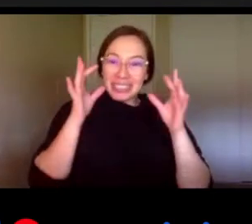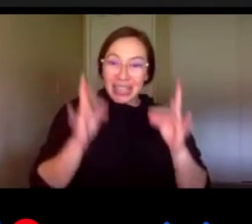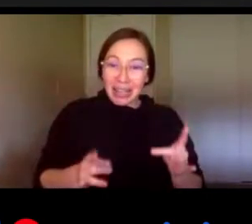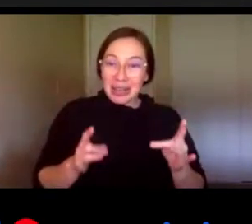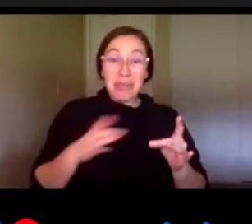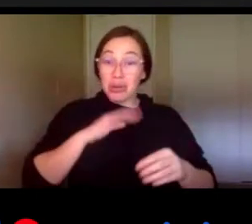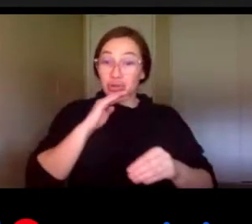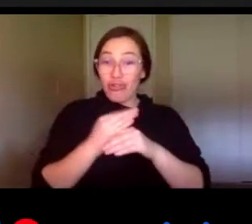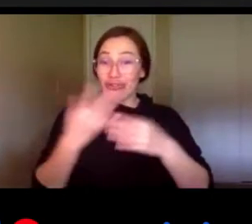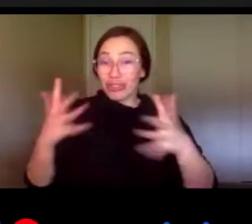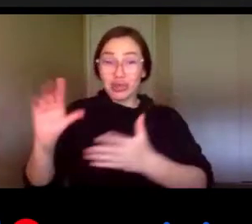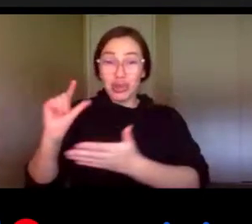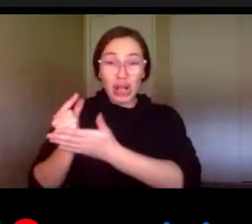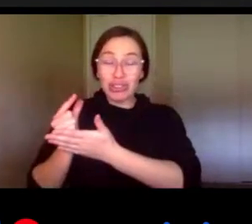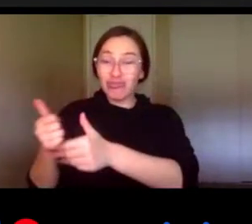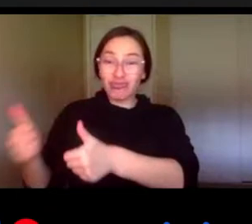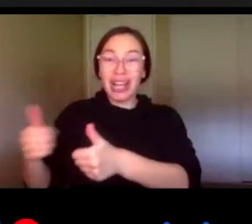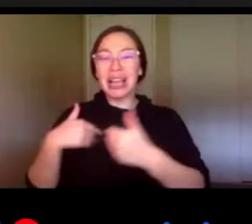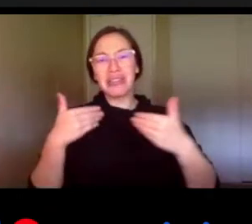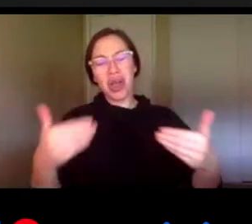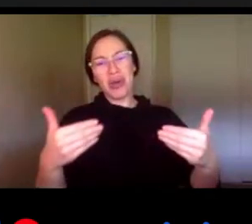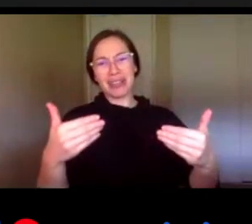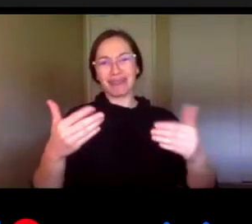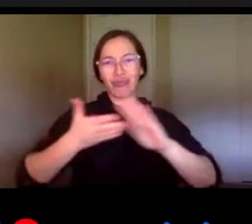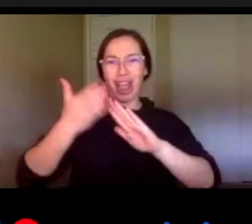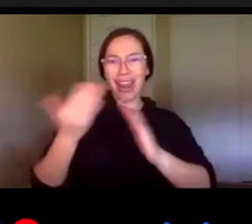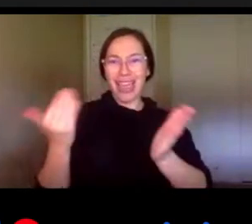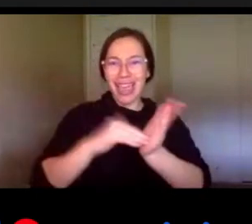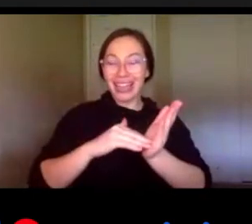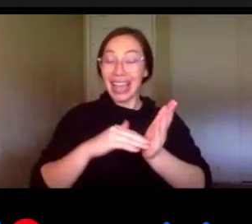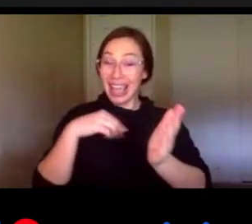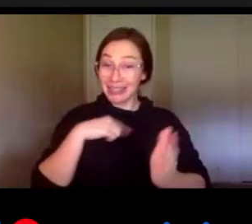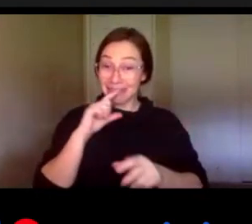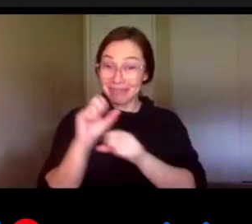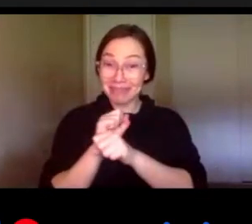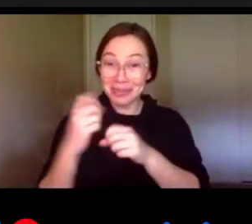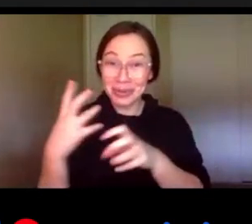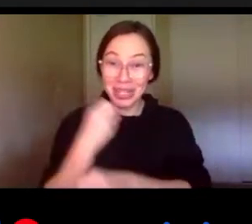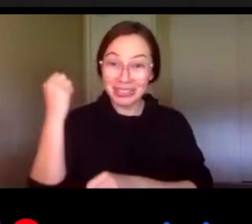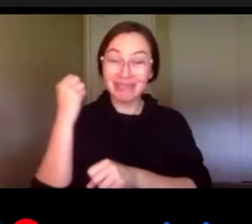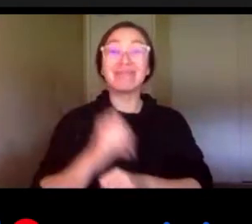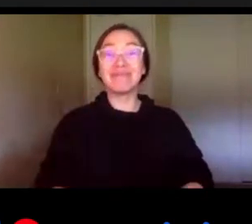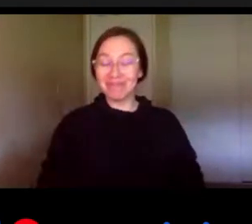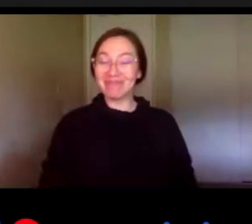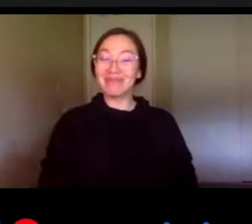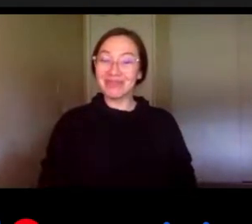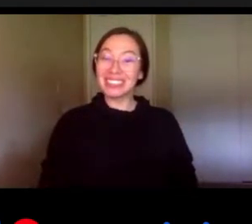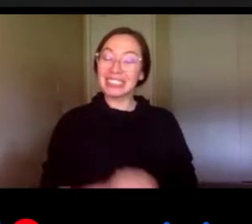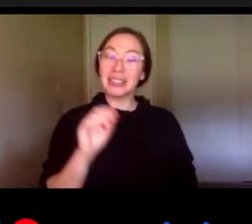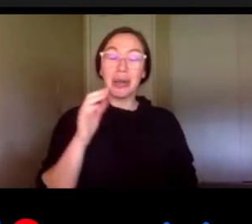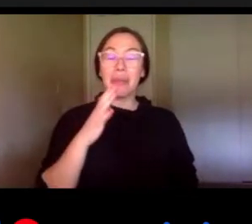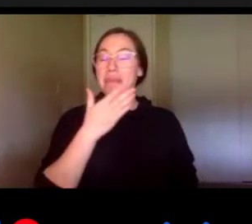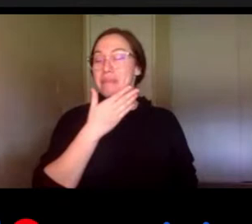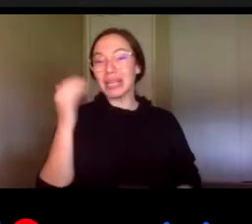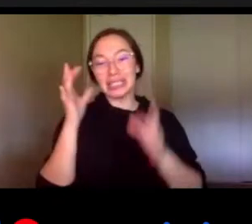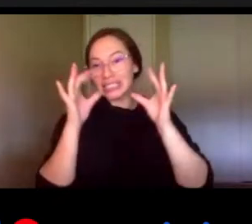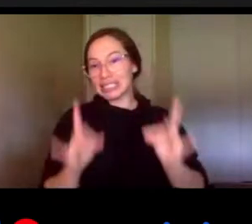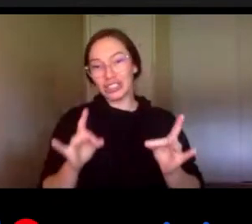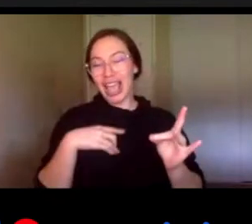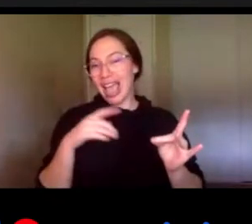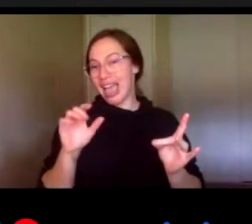had graduated and I decided to run again, and I won. And it's been the best decision I've ever